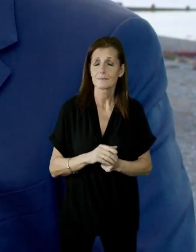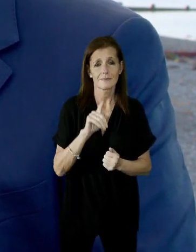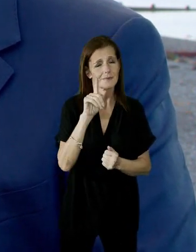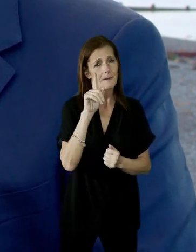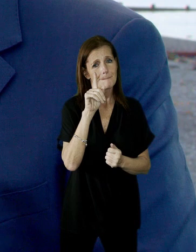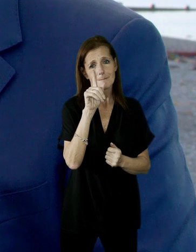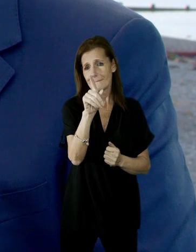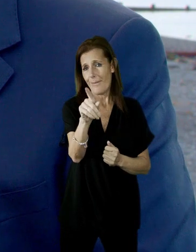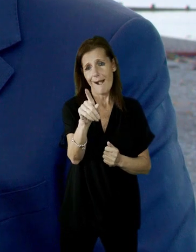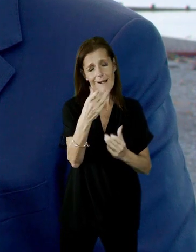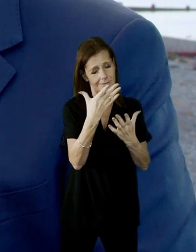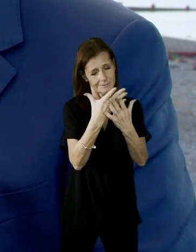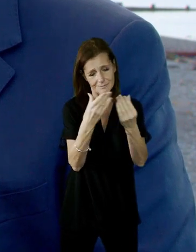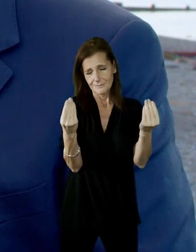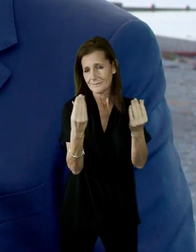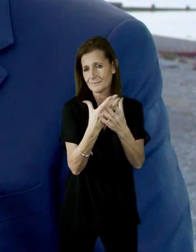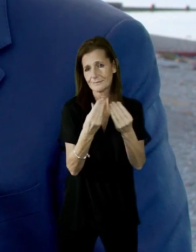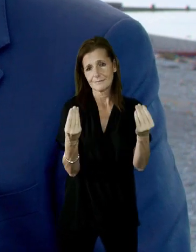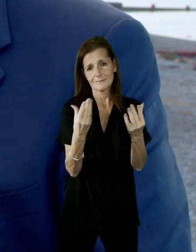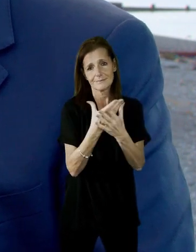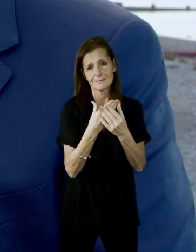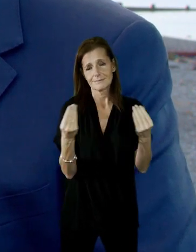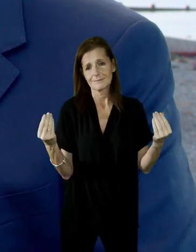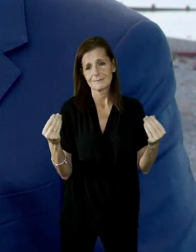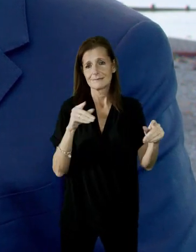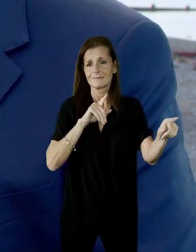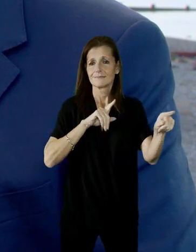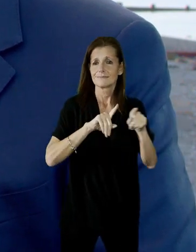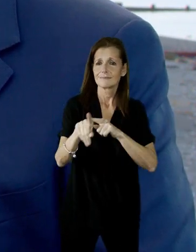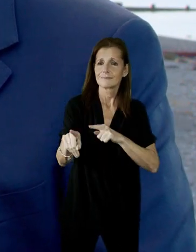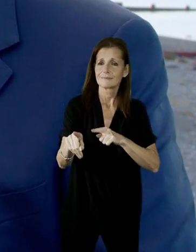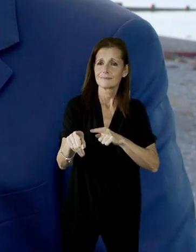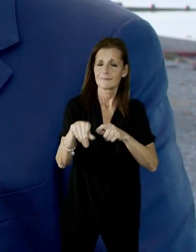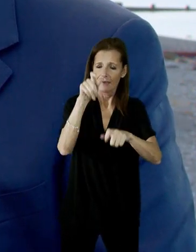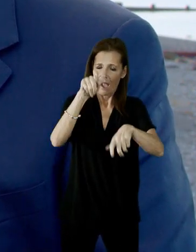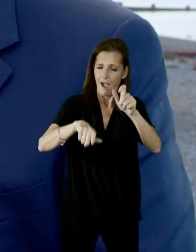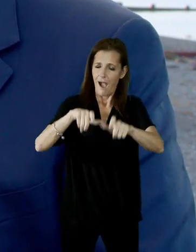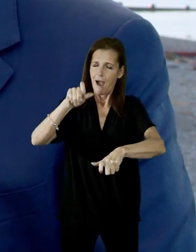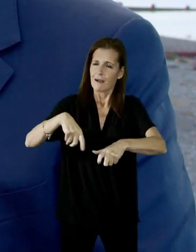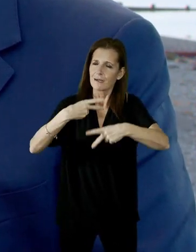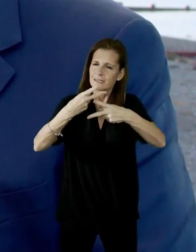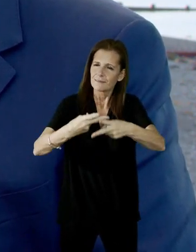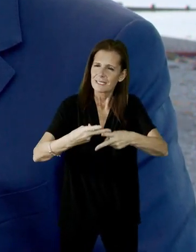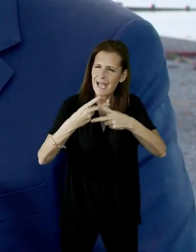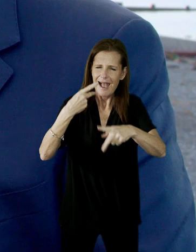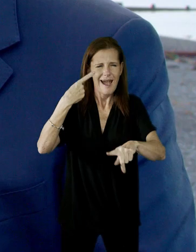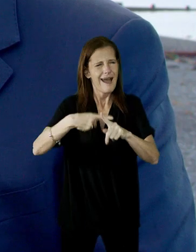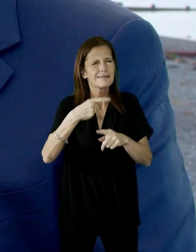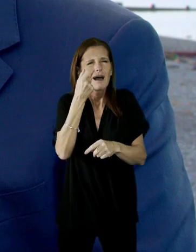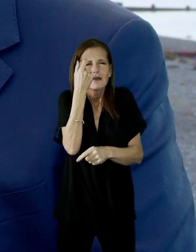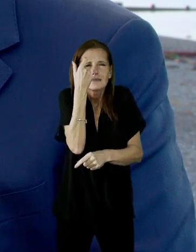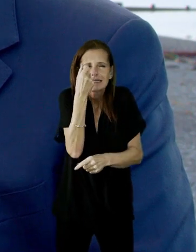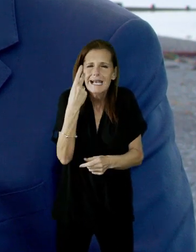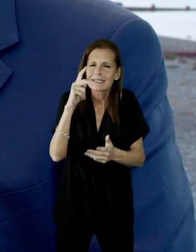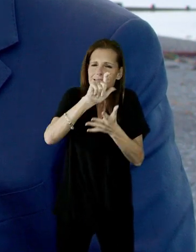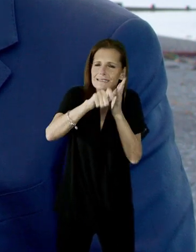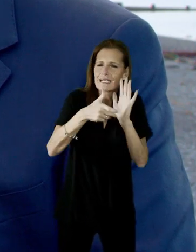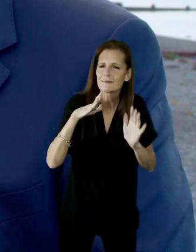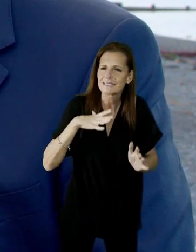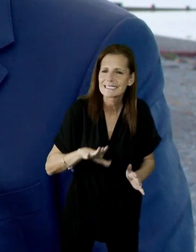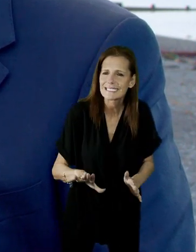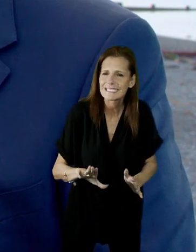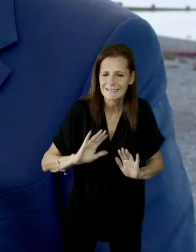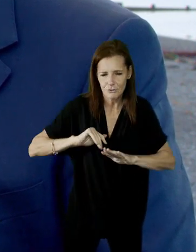gaps, particularly in the areas of customer care and understanding disabled needs when using